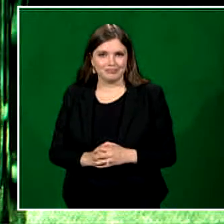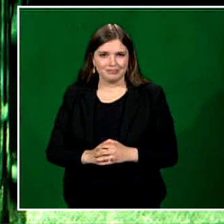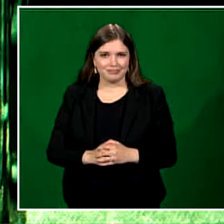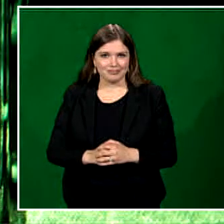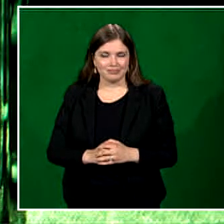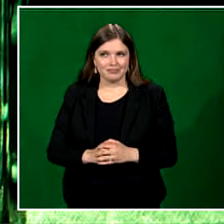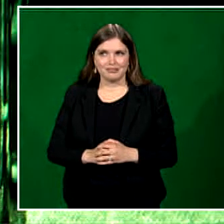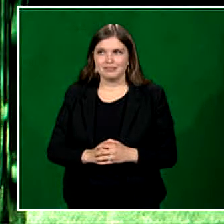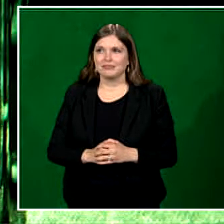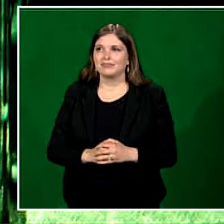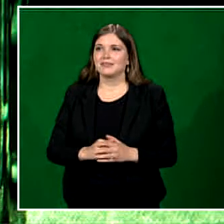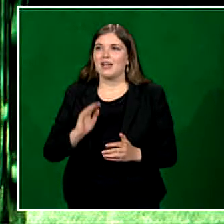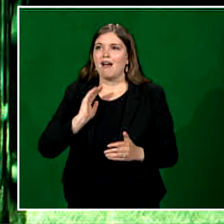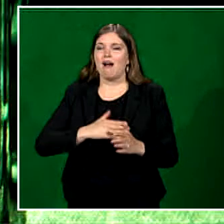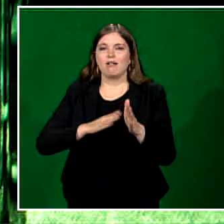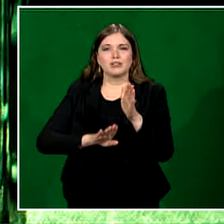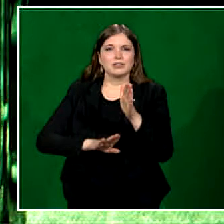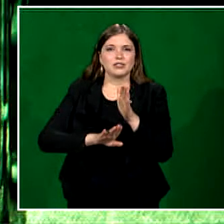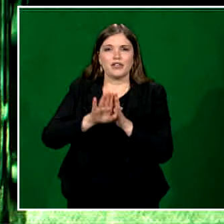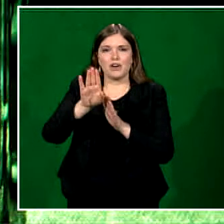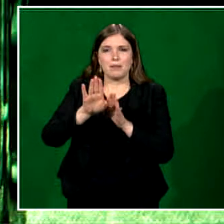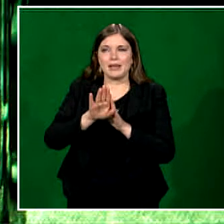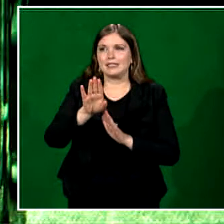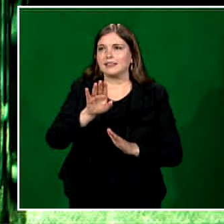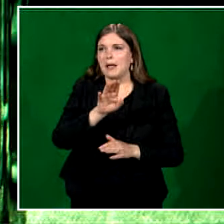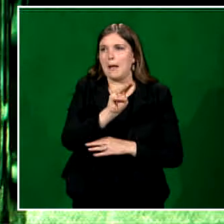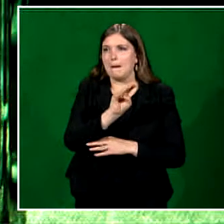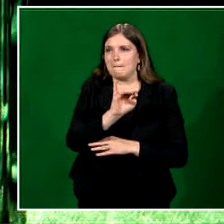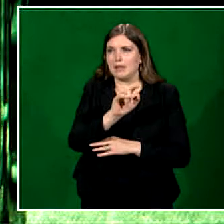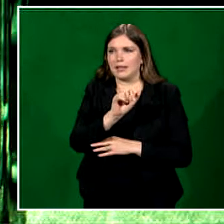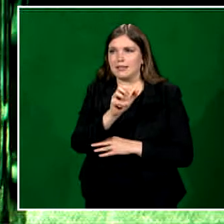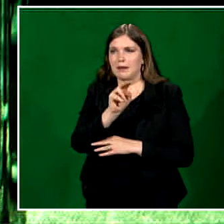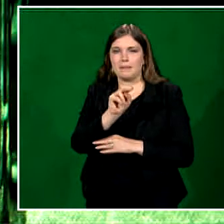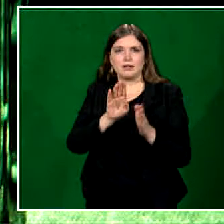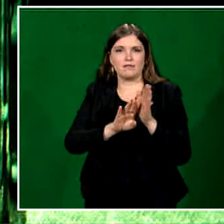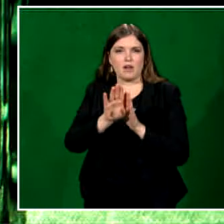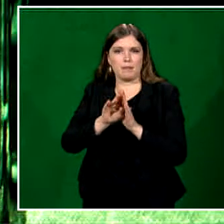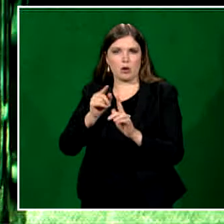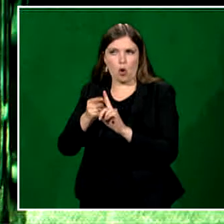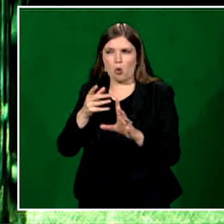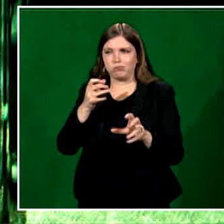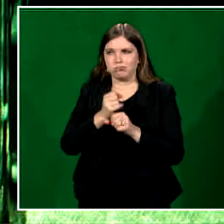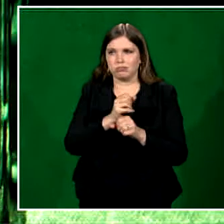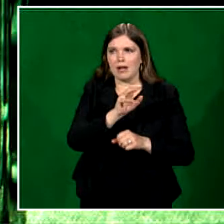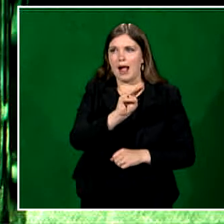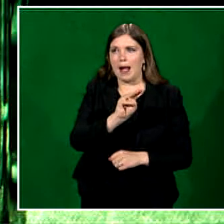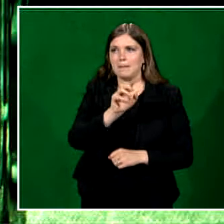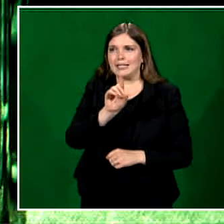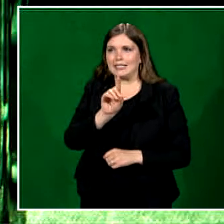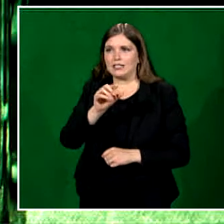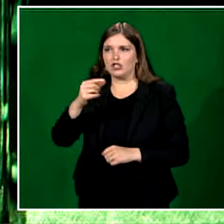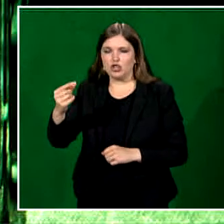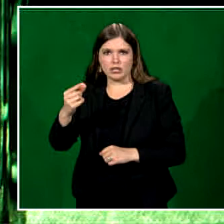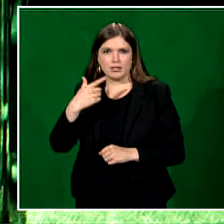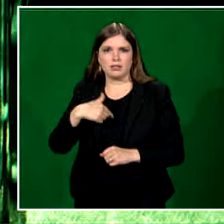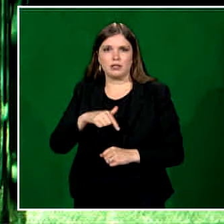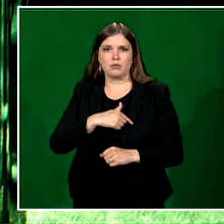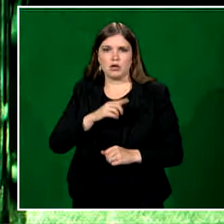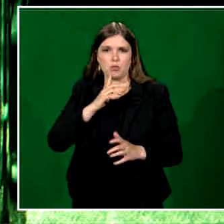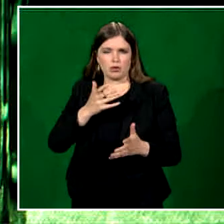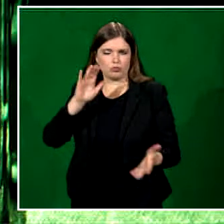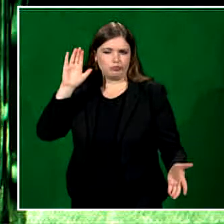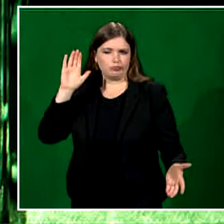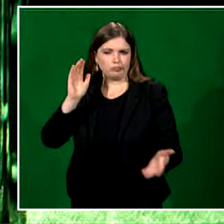The Millennium Development Goal focused in attaining ecological feasible sanitation system to significantly